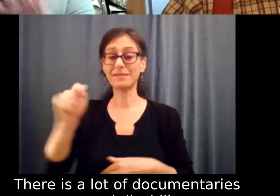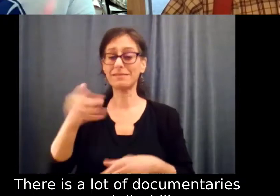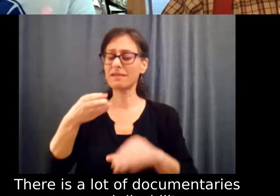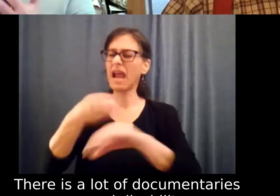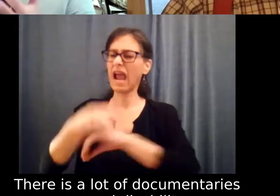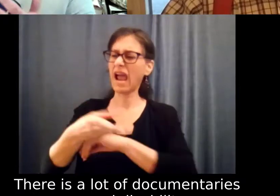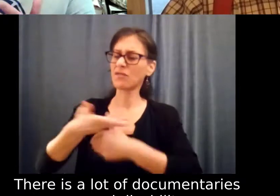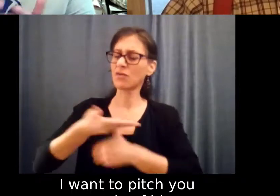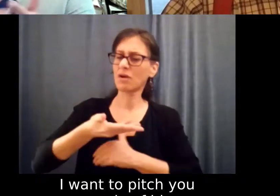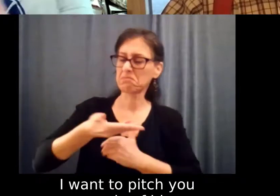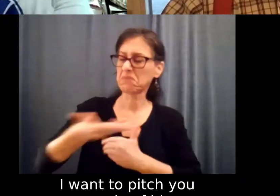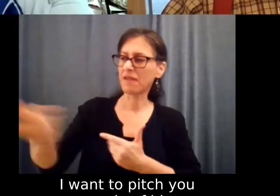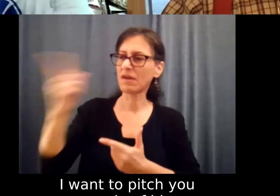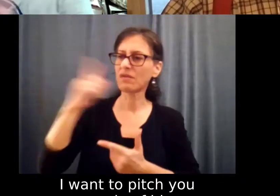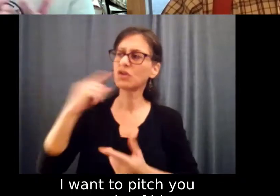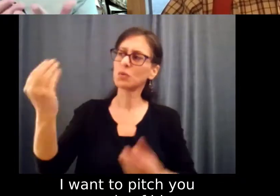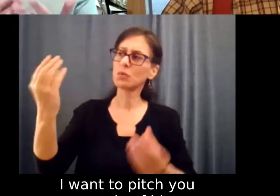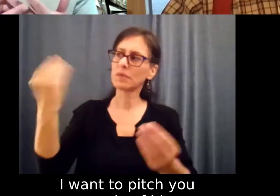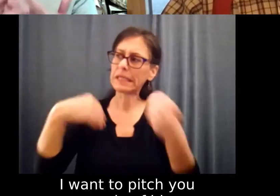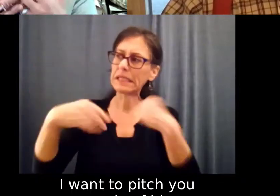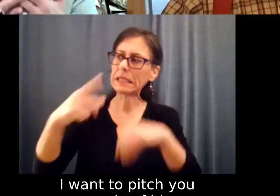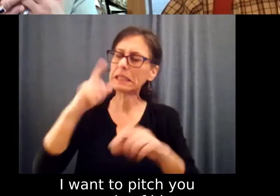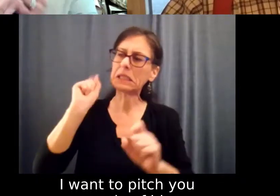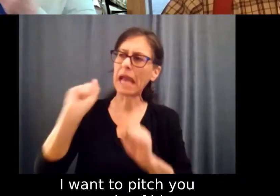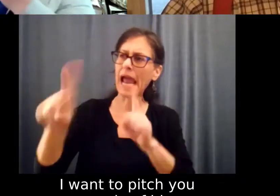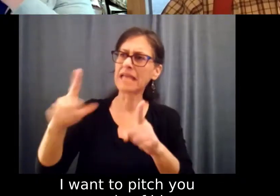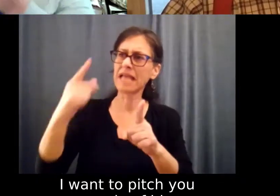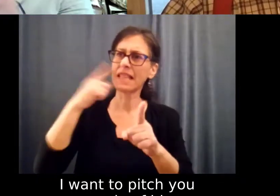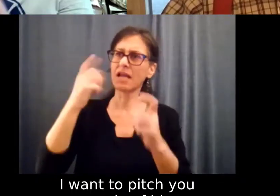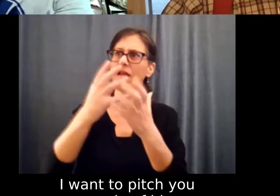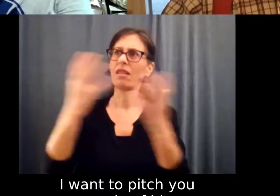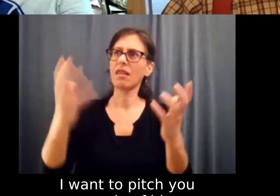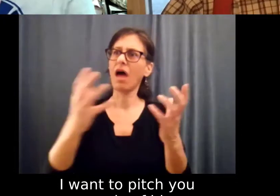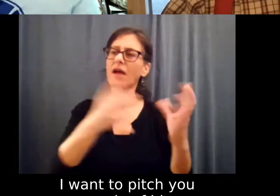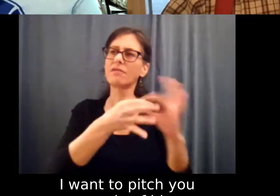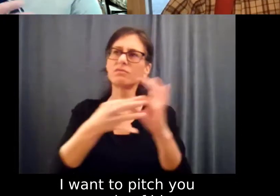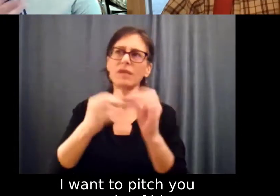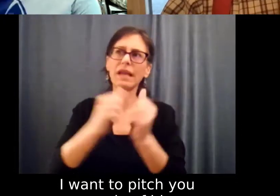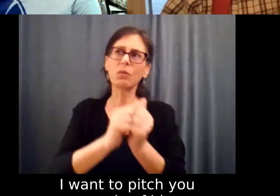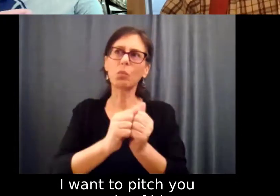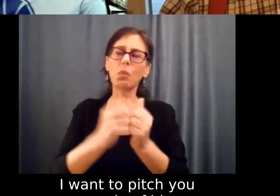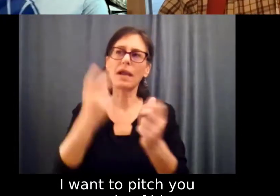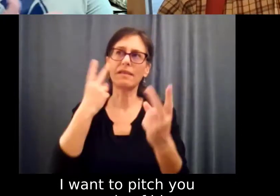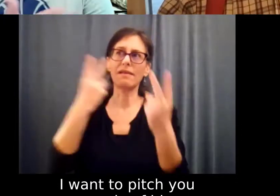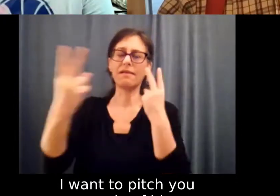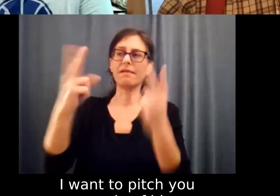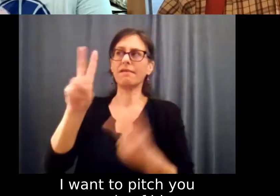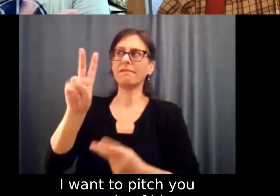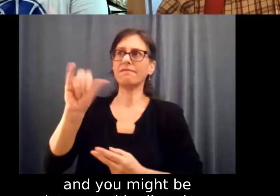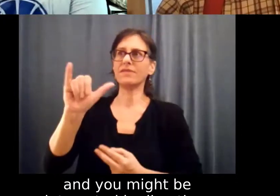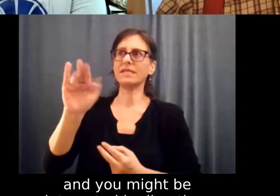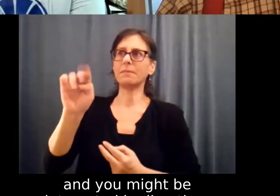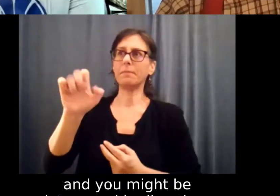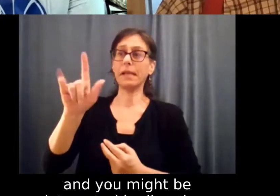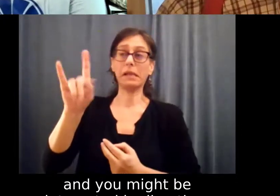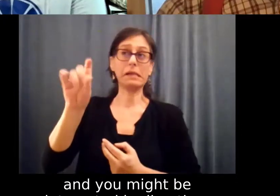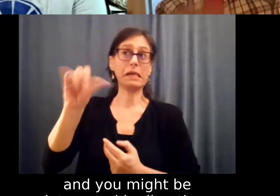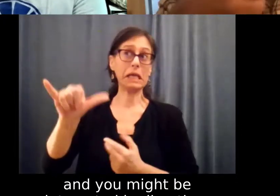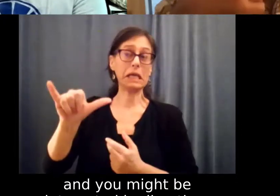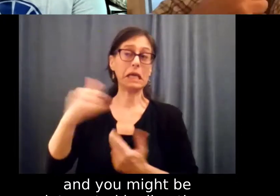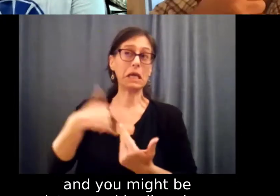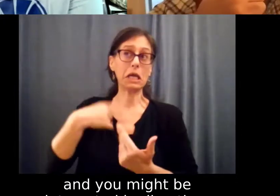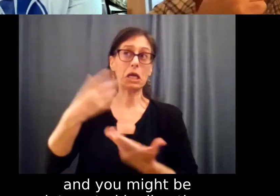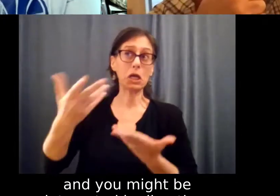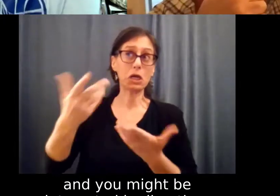around disability that I think would be really, really important to get produced. And I want to just pitch you a couple of ideas. Maybe you might